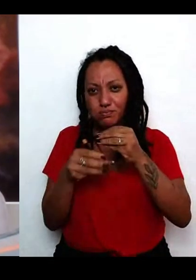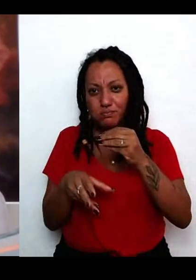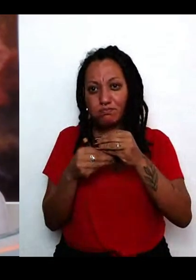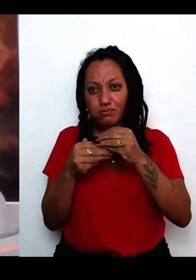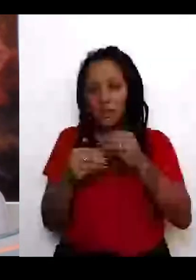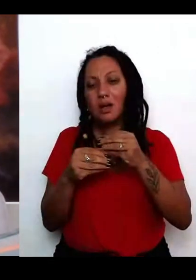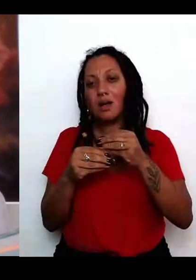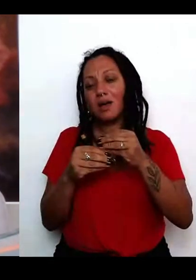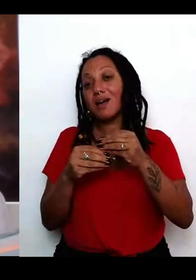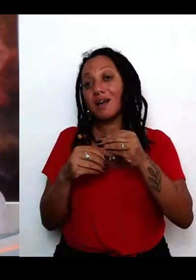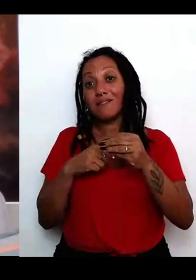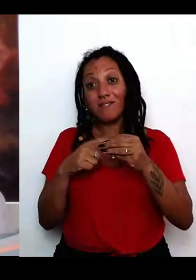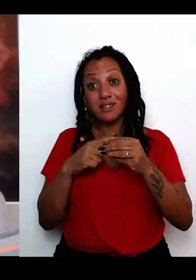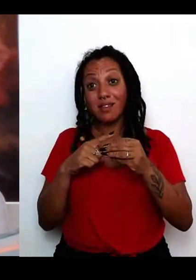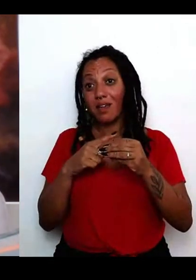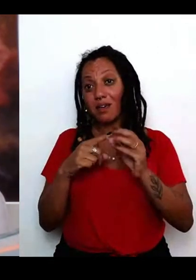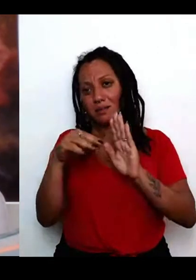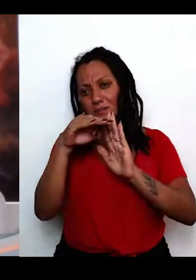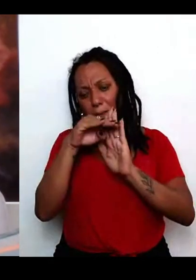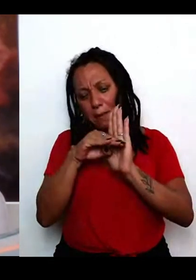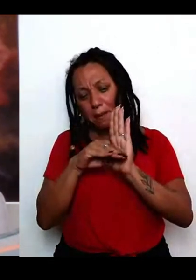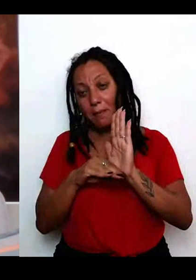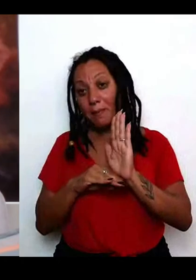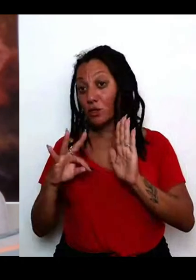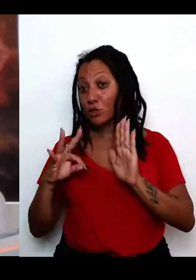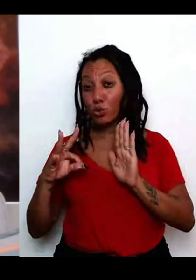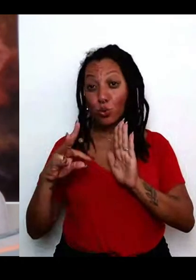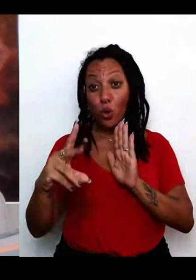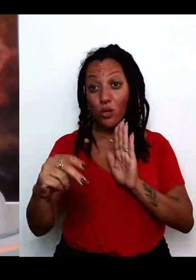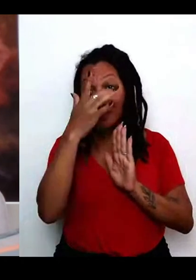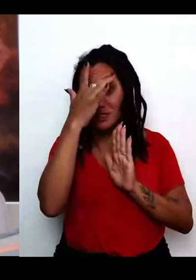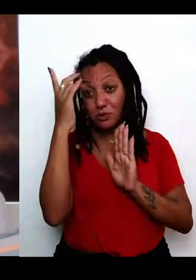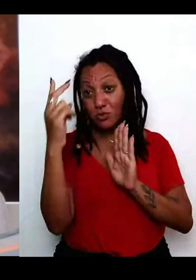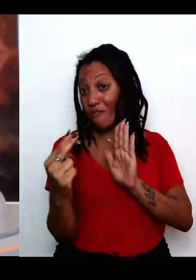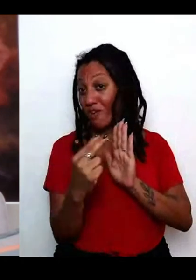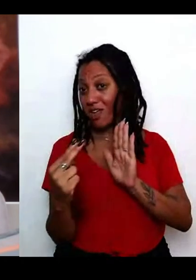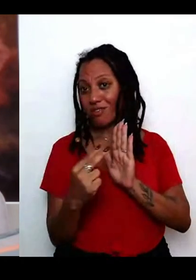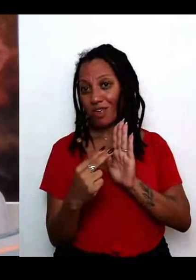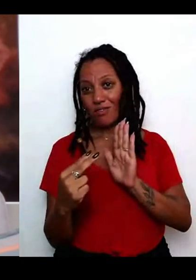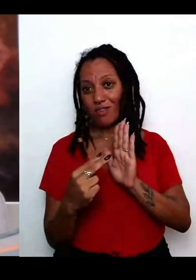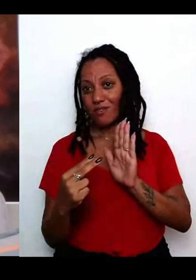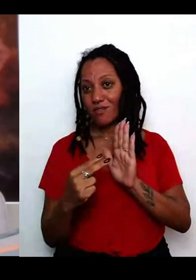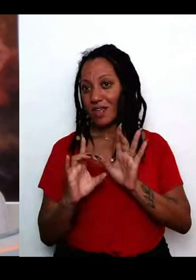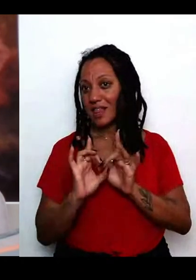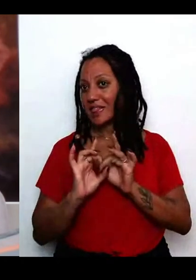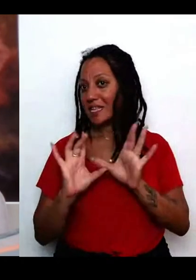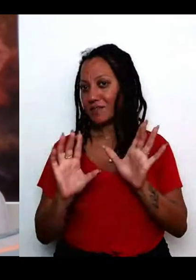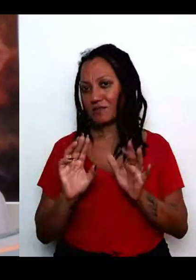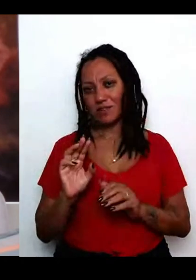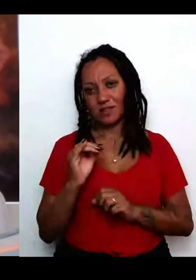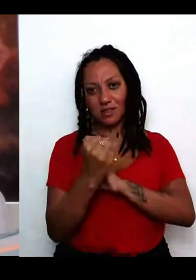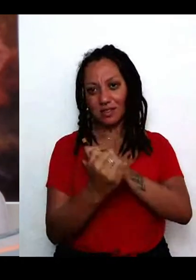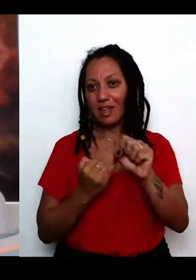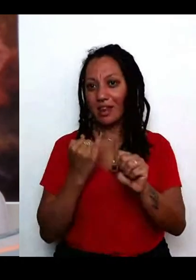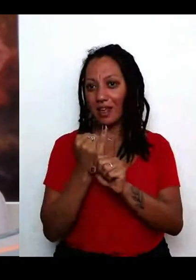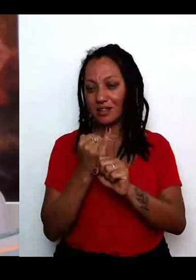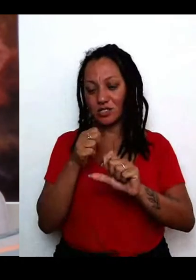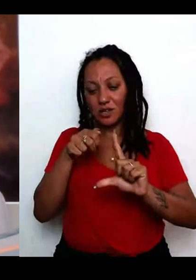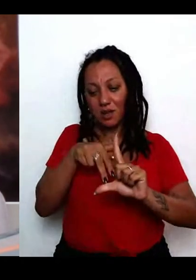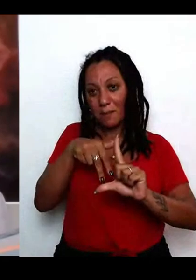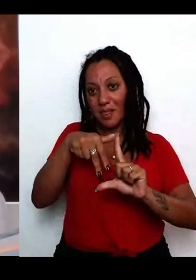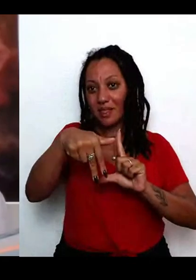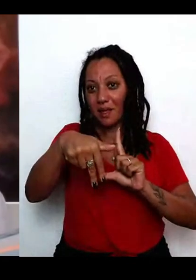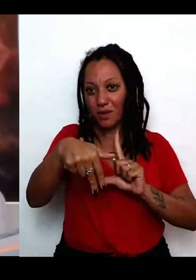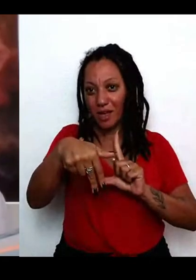and web 3 don't just have to be used for money and for trivia but can actually do